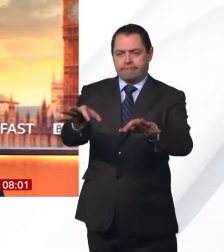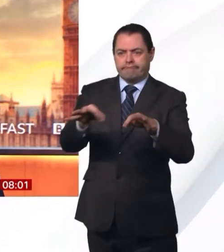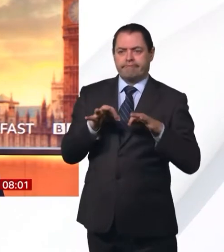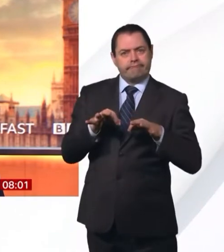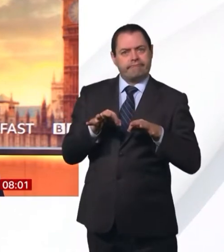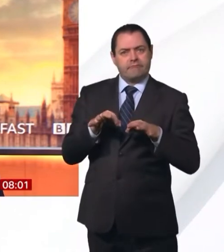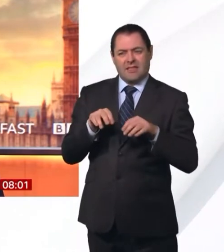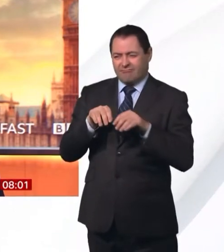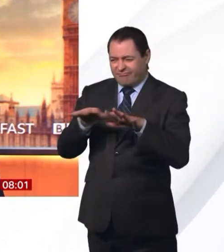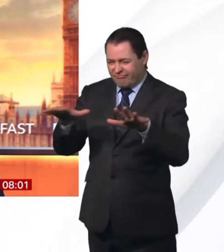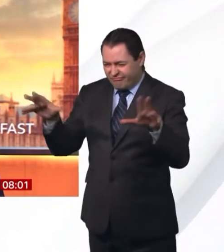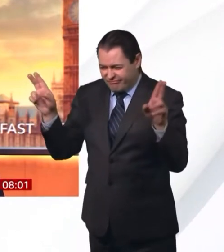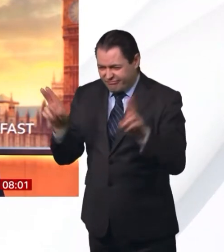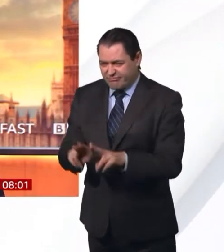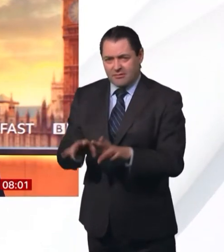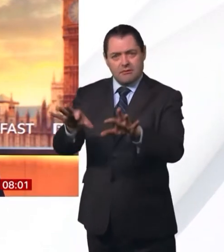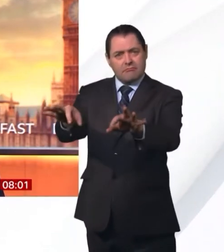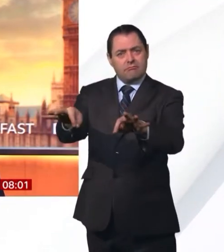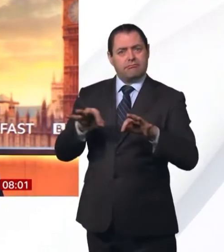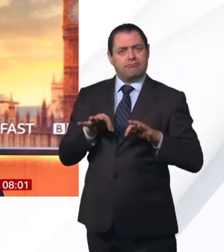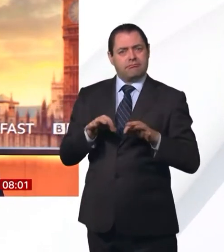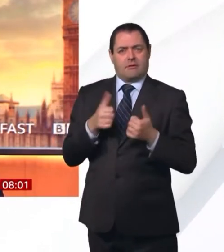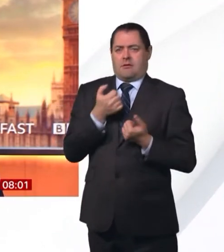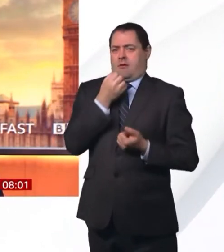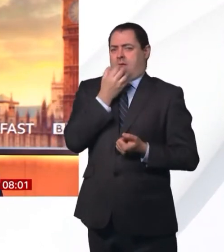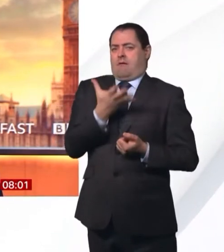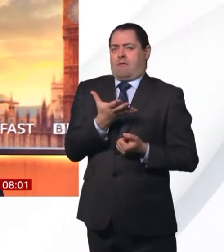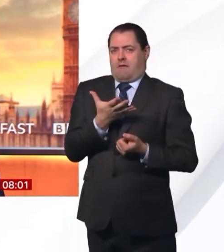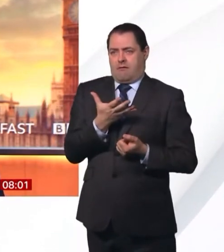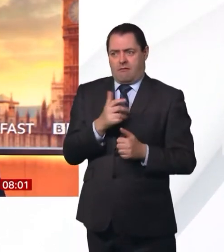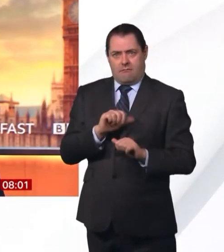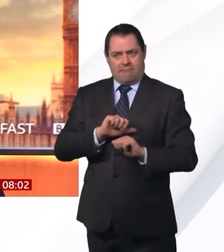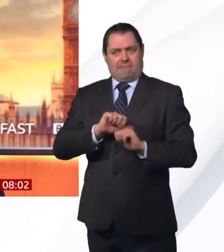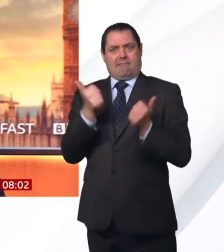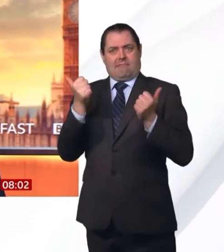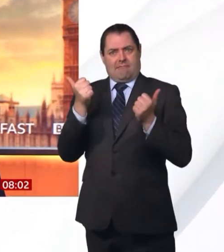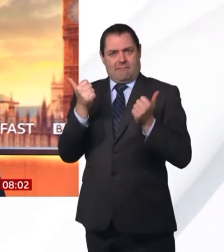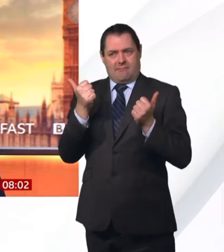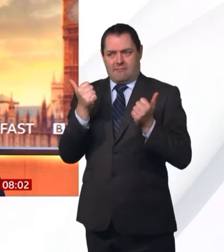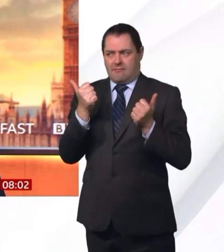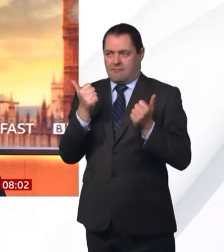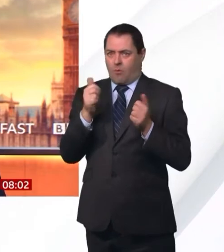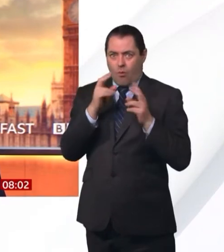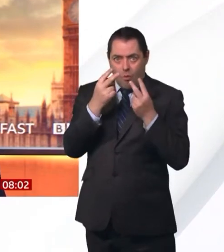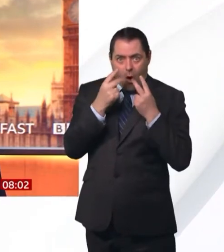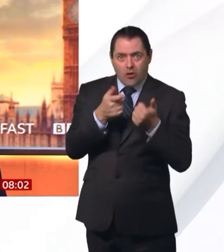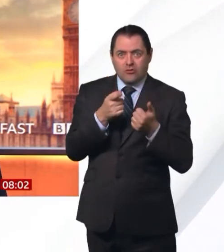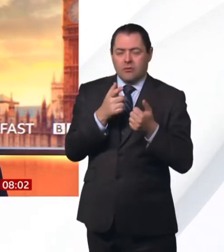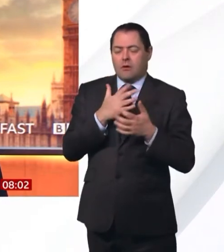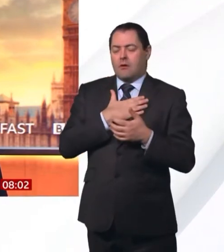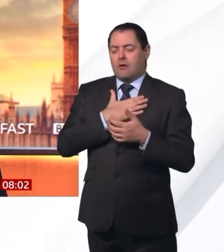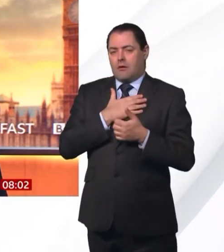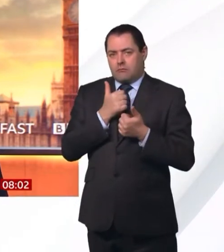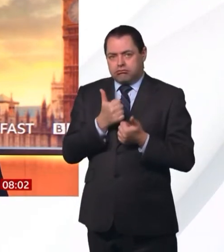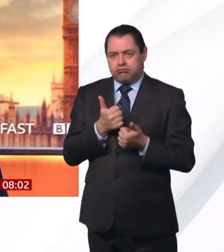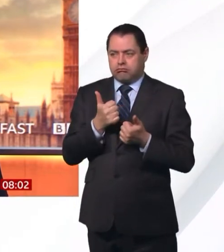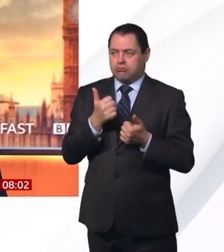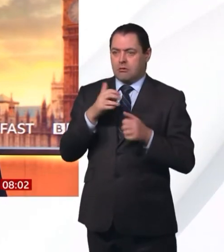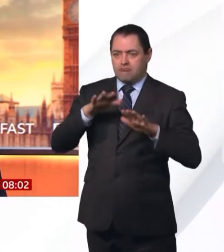going to bring this pandemic to an end. And so it's good news for everybody watching and the whole